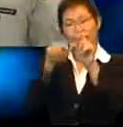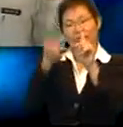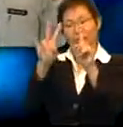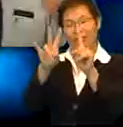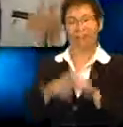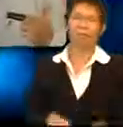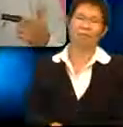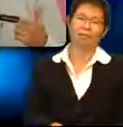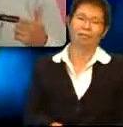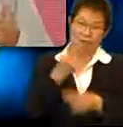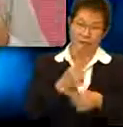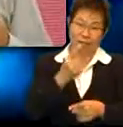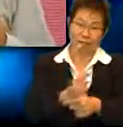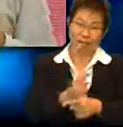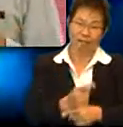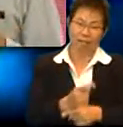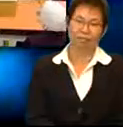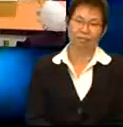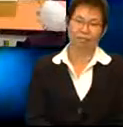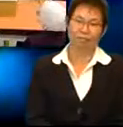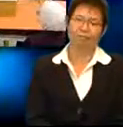is 11.7, right?